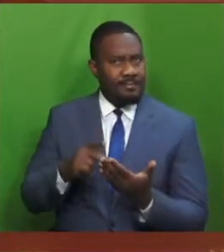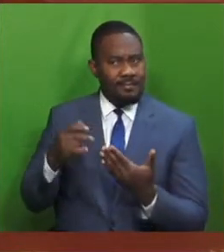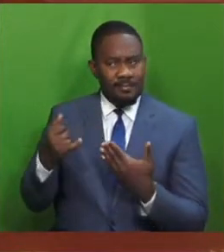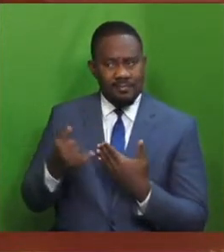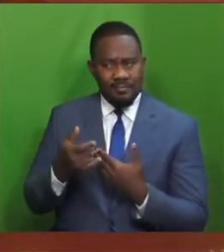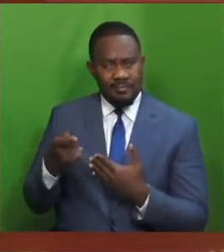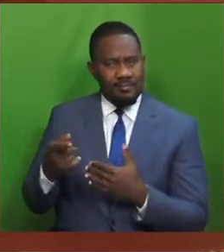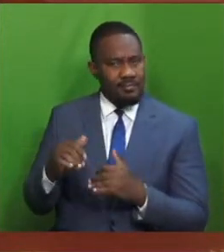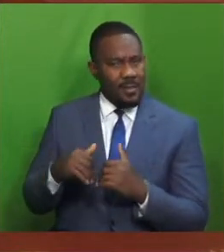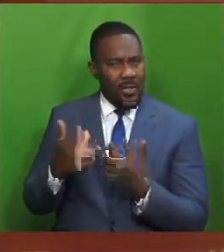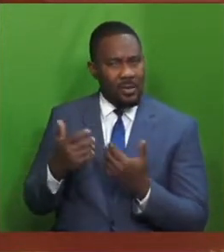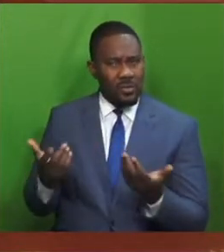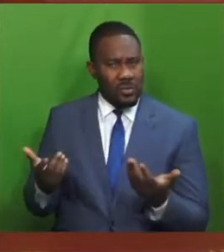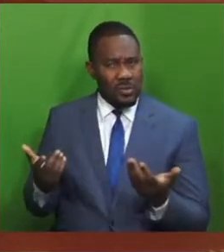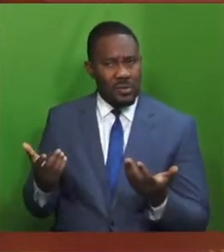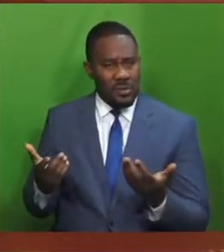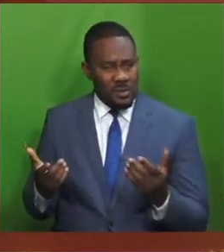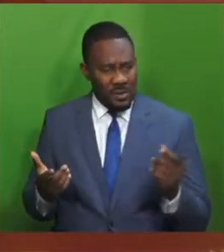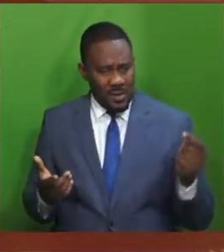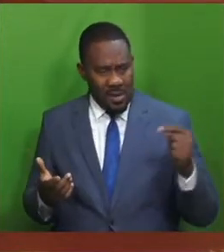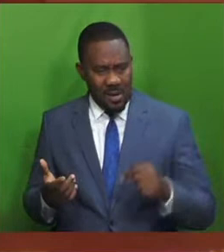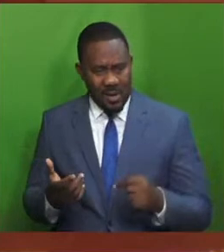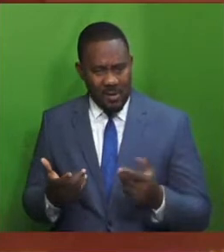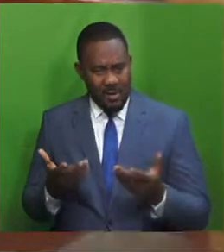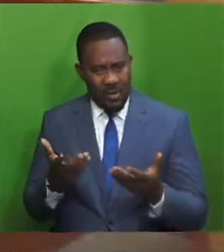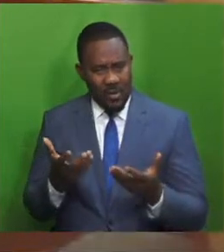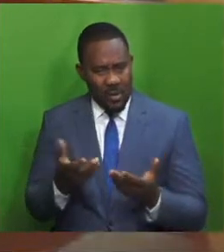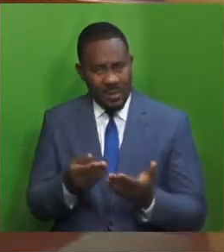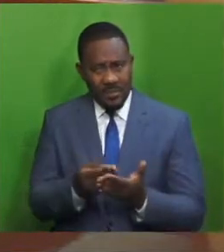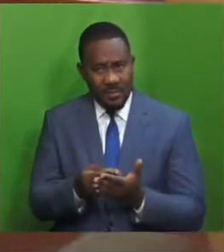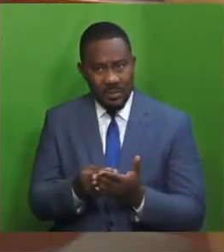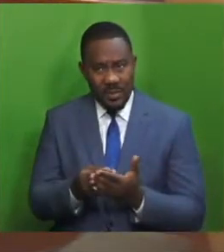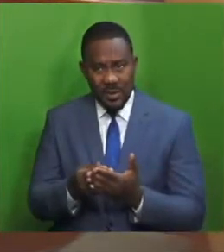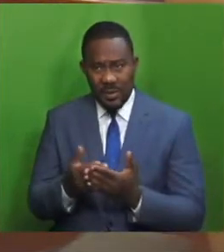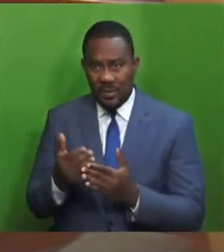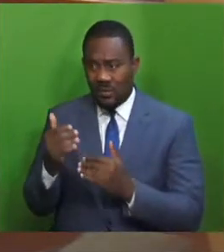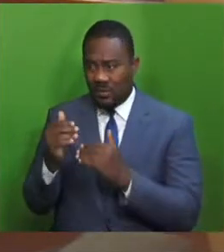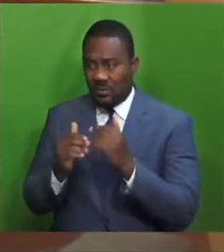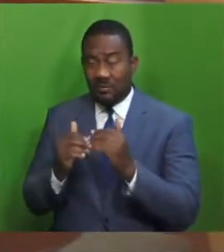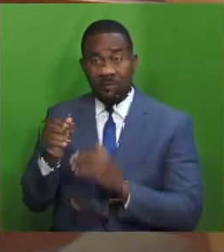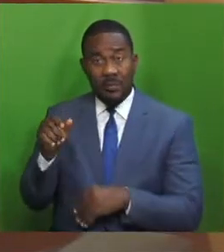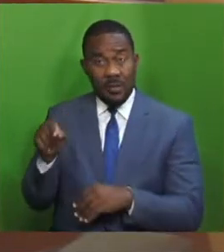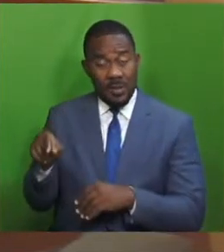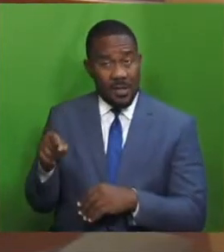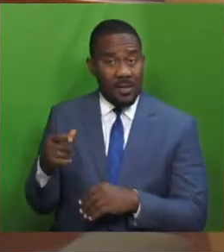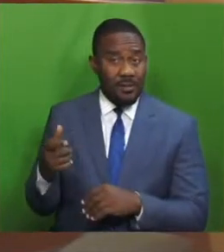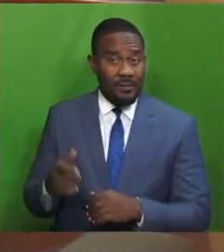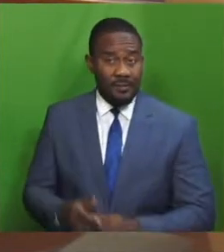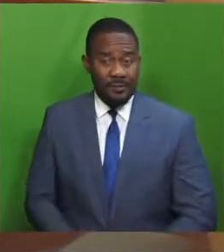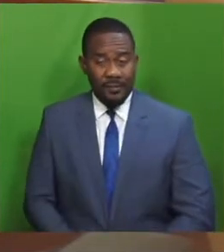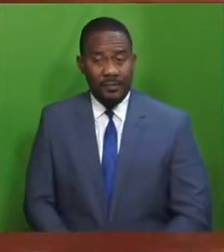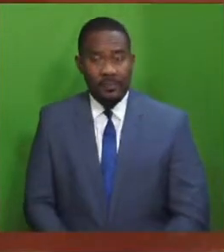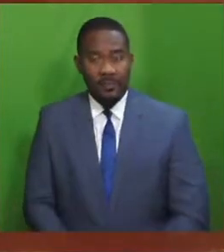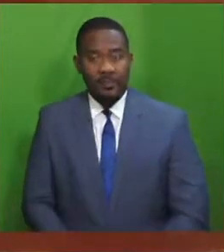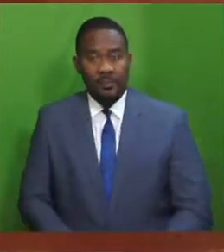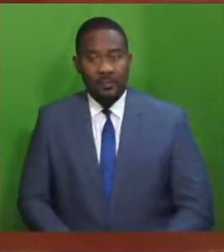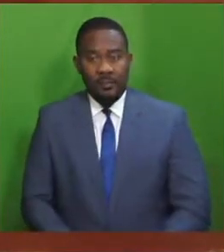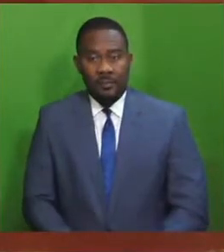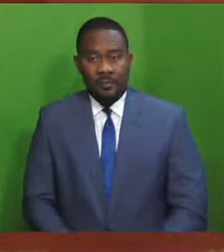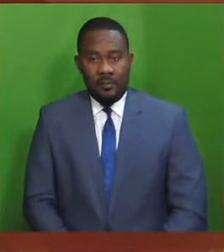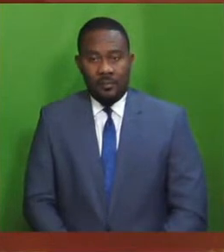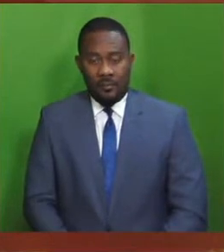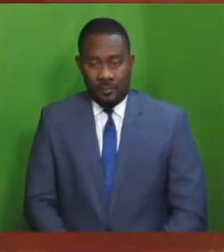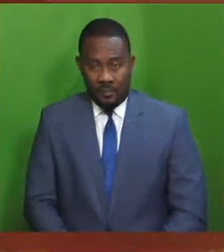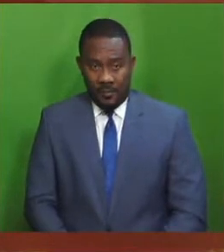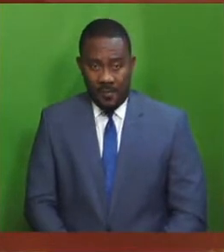give them approval to be able to do that. So, Mr. Speaker, let me now conclude by reminding them,